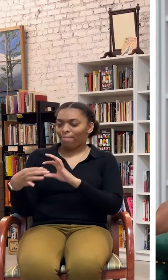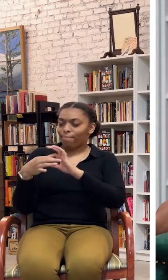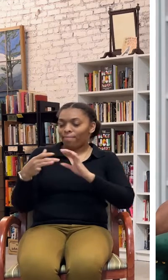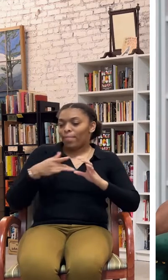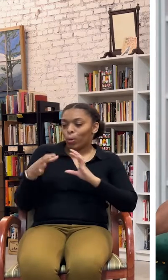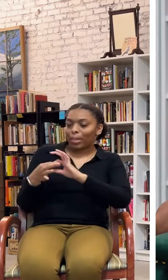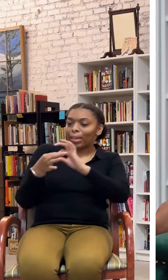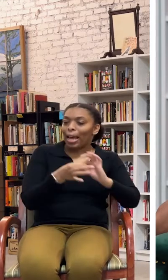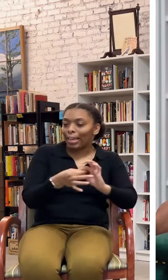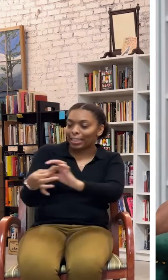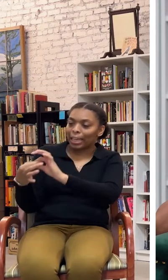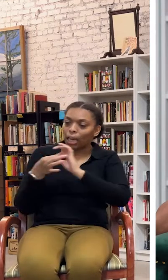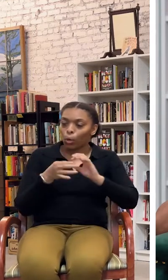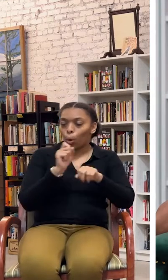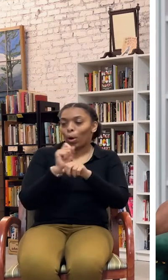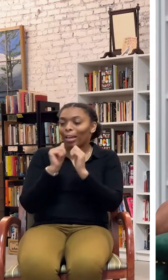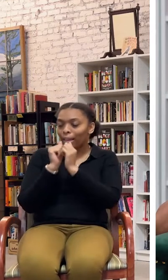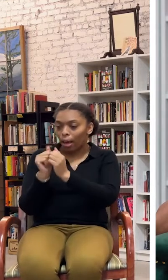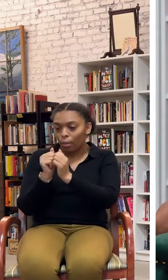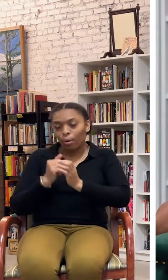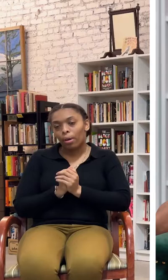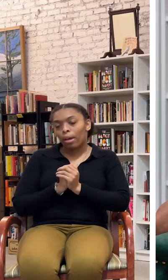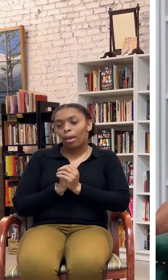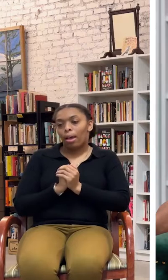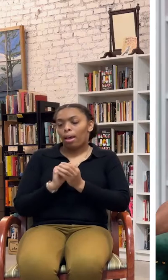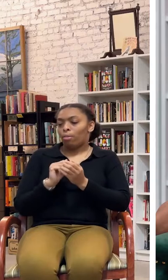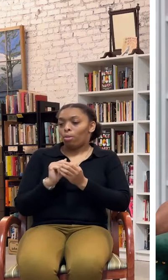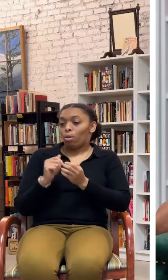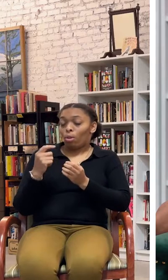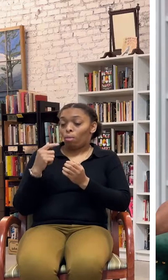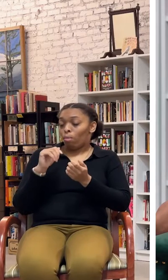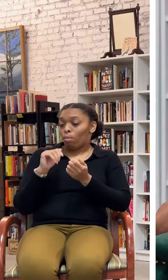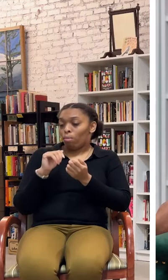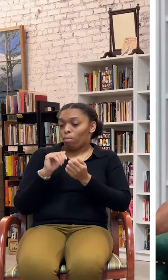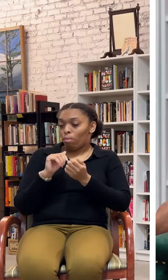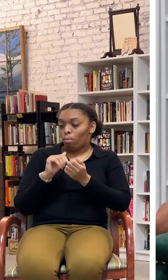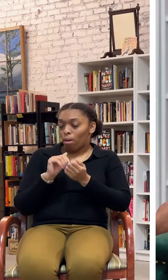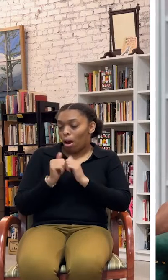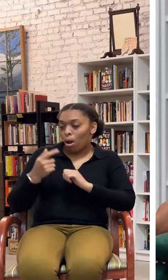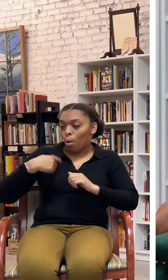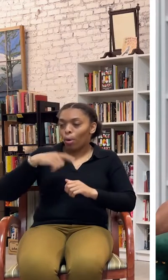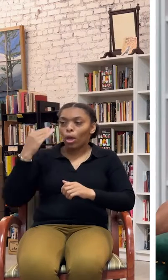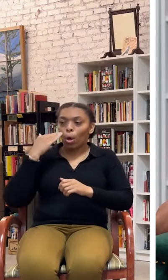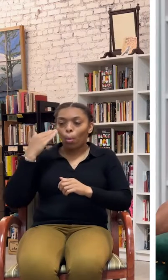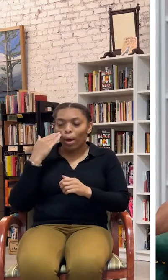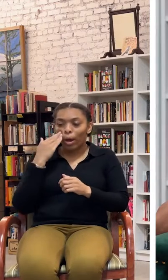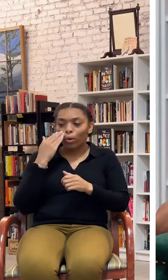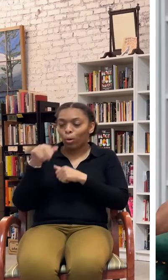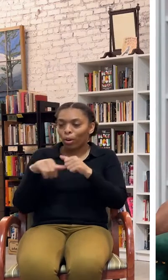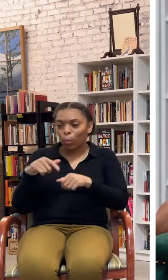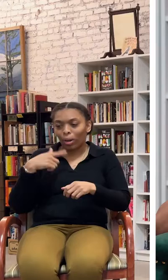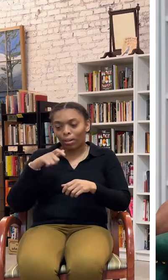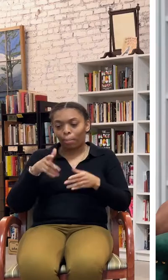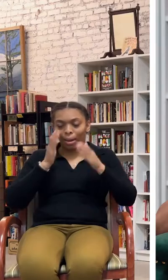us working with each other, and how are we aware of each other too? Because that also means you have to pay attention to each other, who's singing